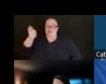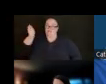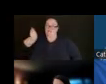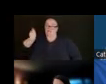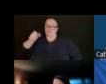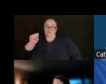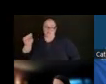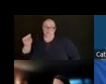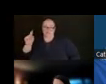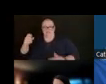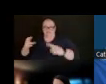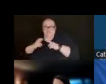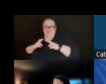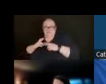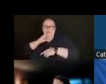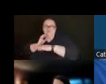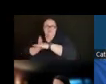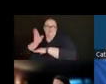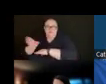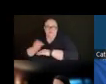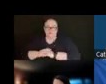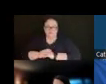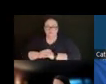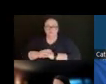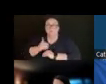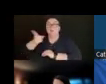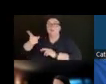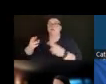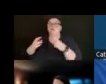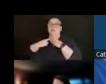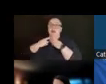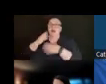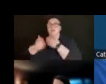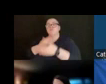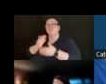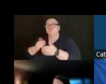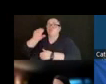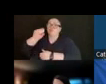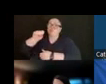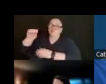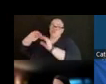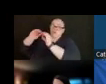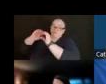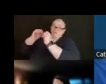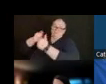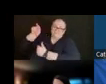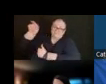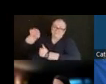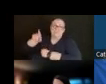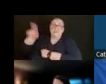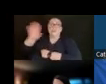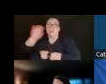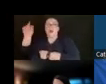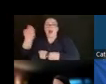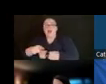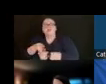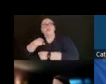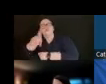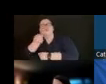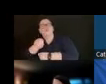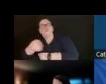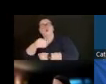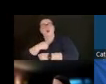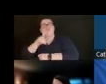When they go through the retirement process with Social Security, part of that process is they get asked, do you have a